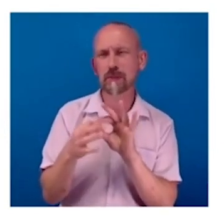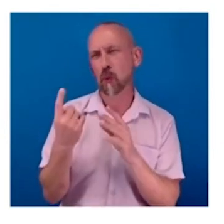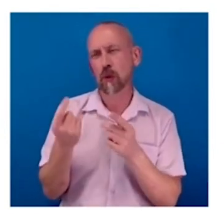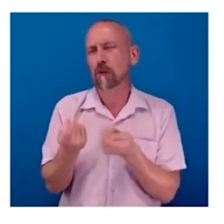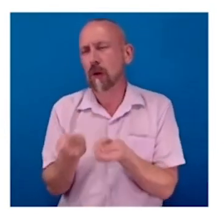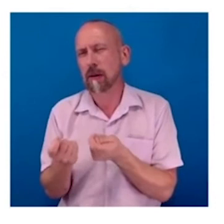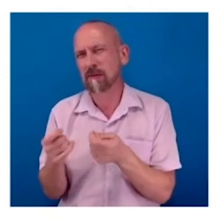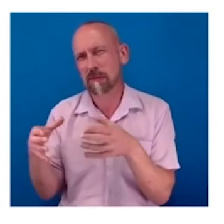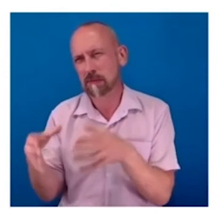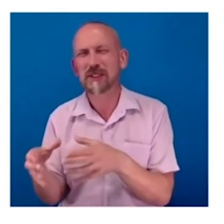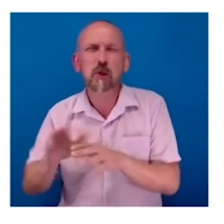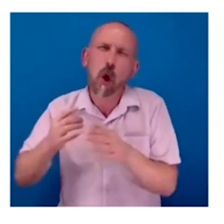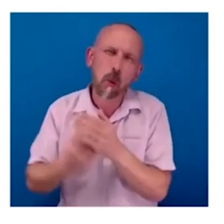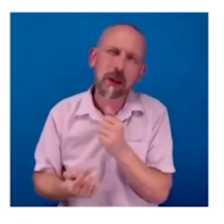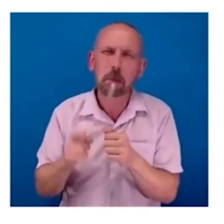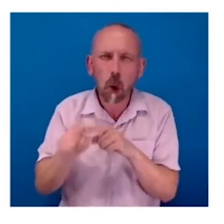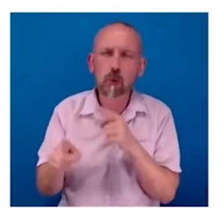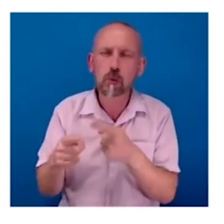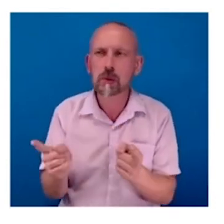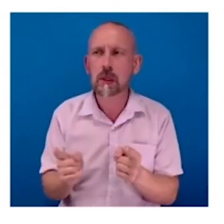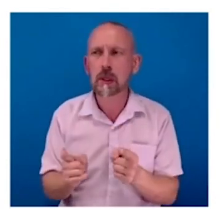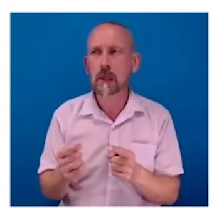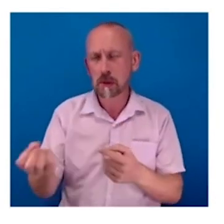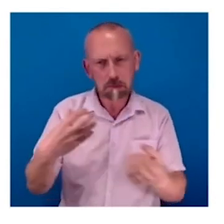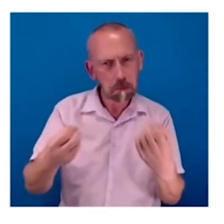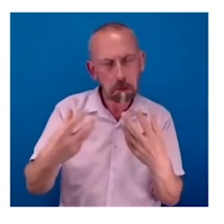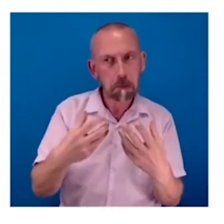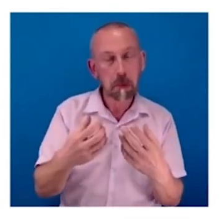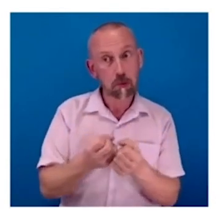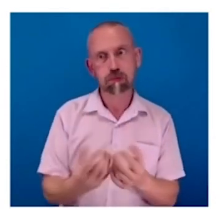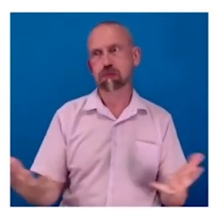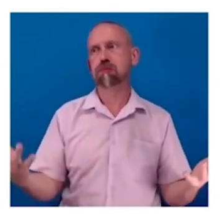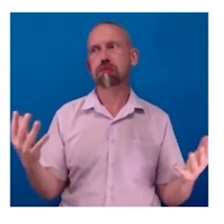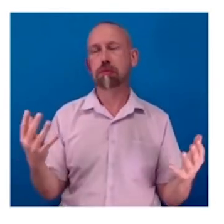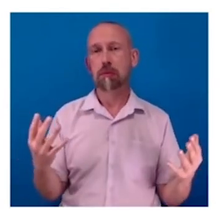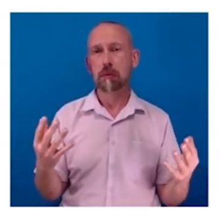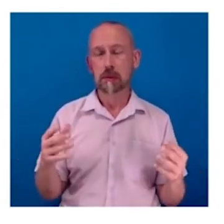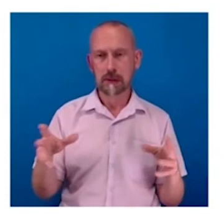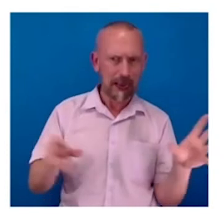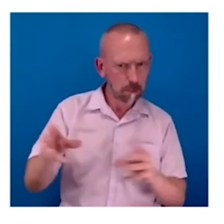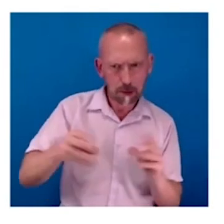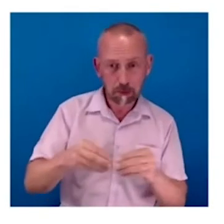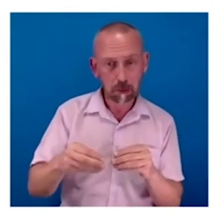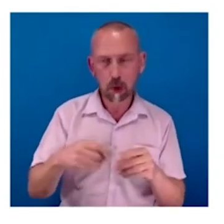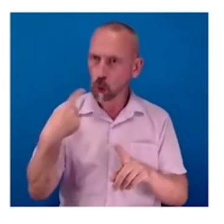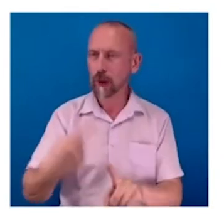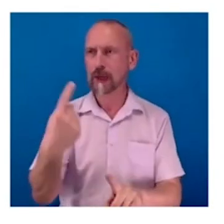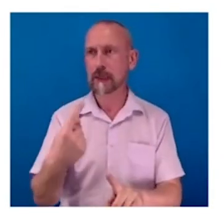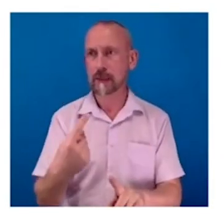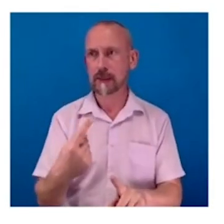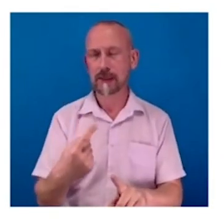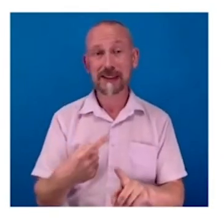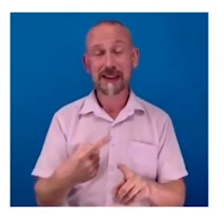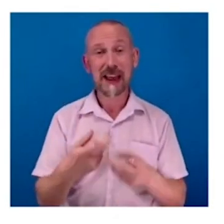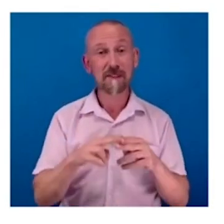but, and I think the numbers would add up very quickly, and you would only be able to do that online. I think. Yeah. I mean, you